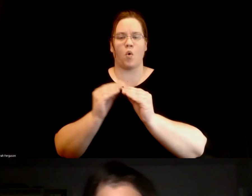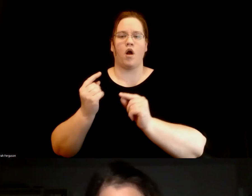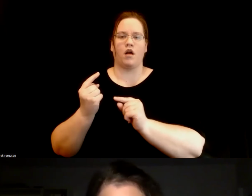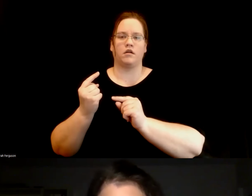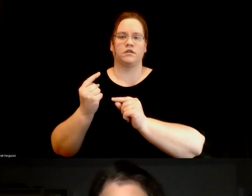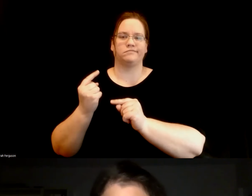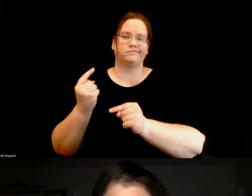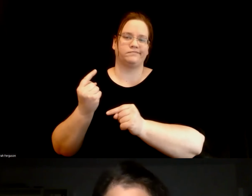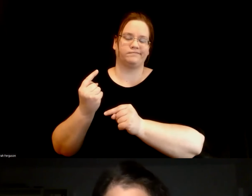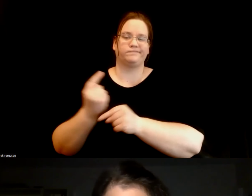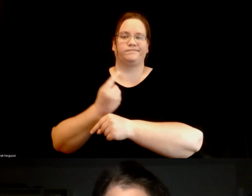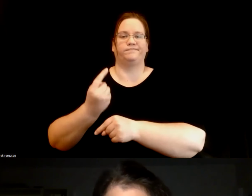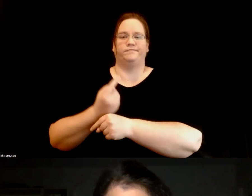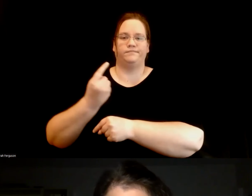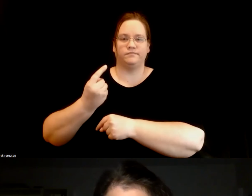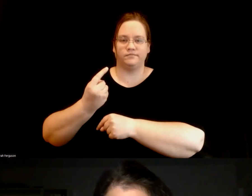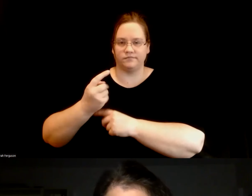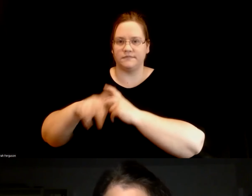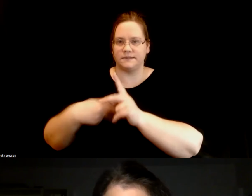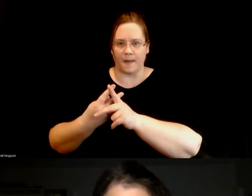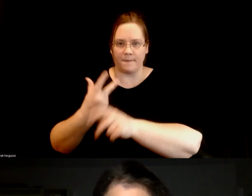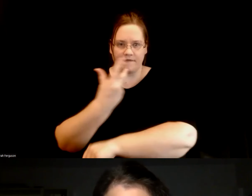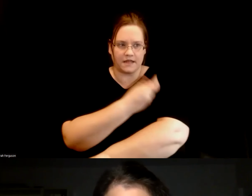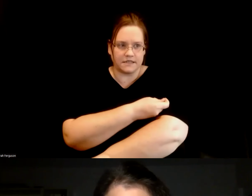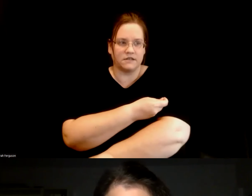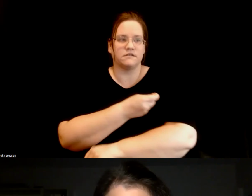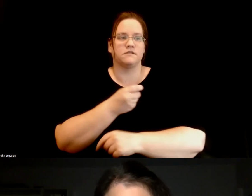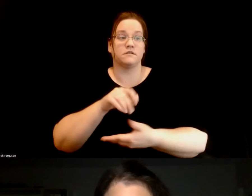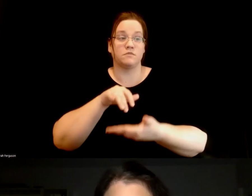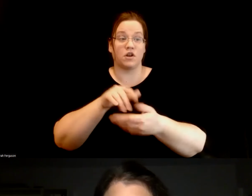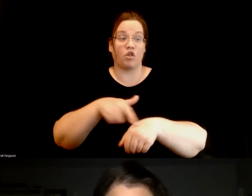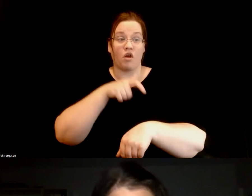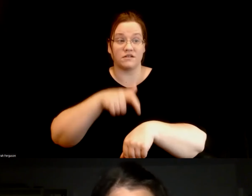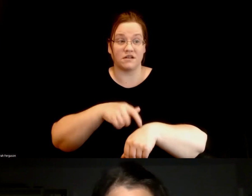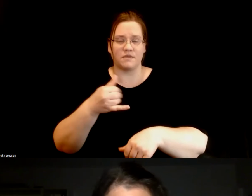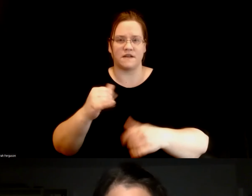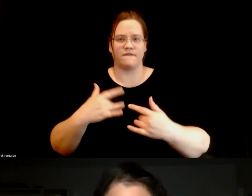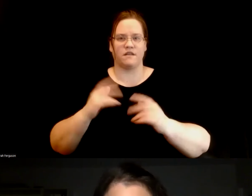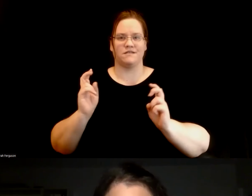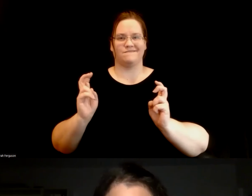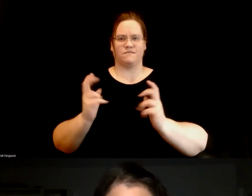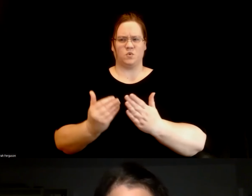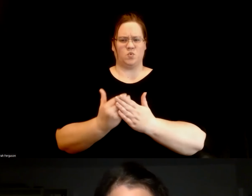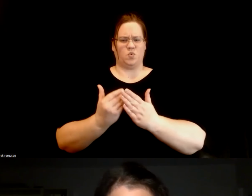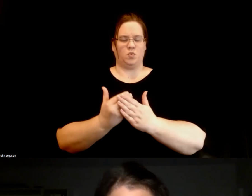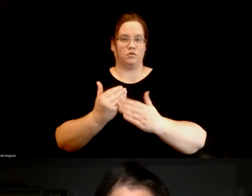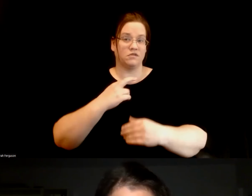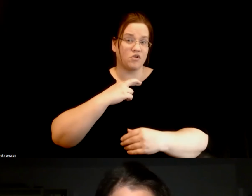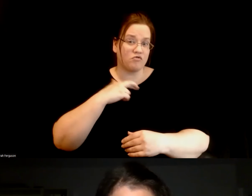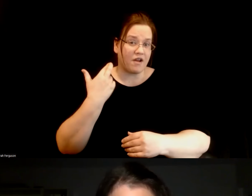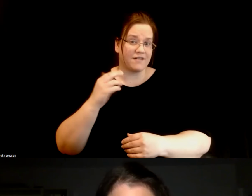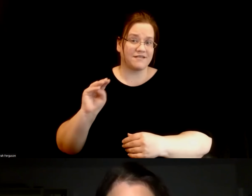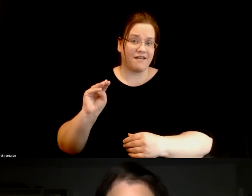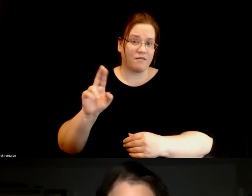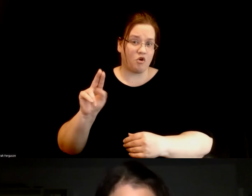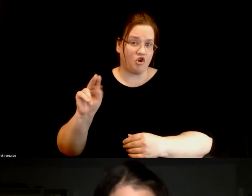conventional type of vaccine? Though it's been studied a long time, it still feels new. What are the risks of